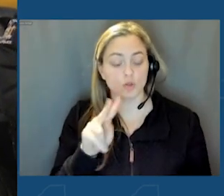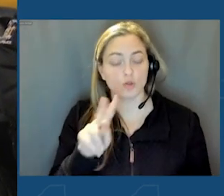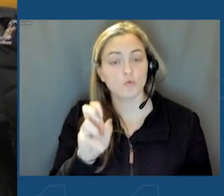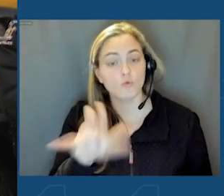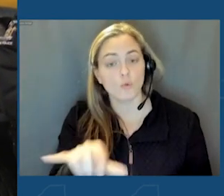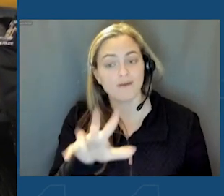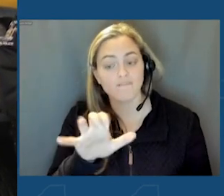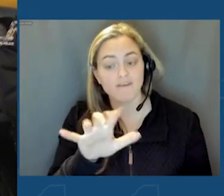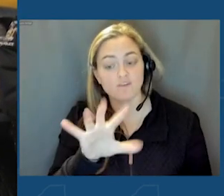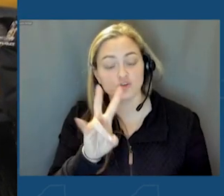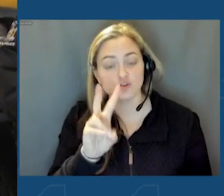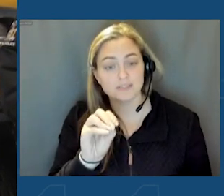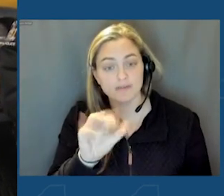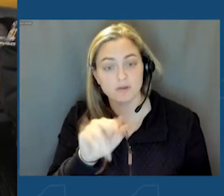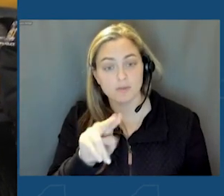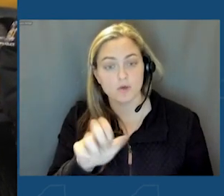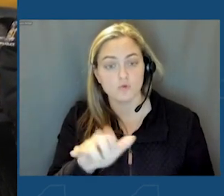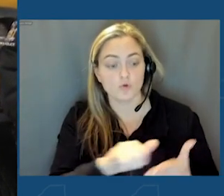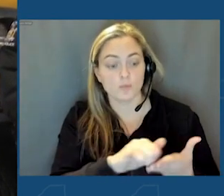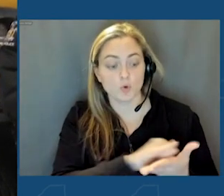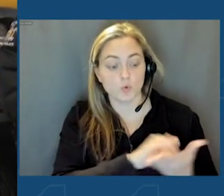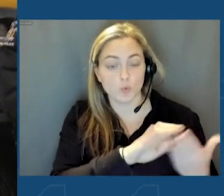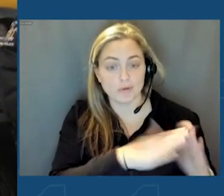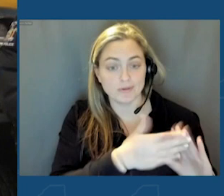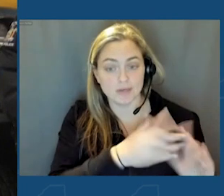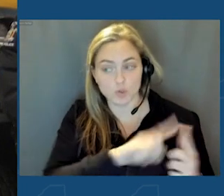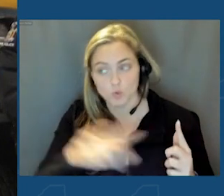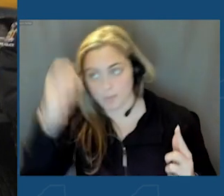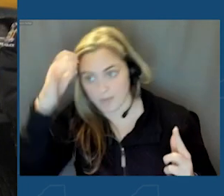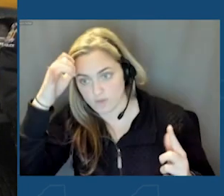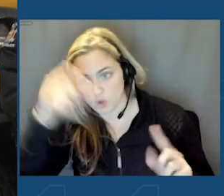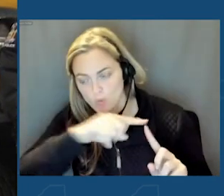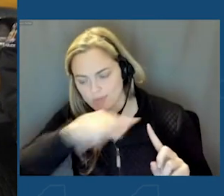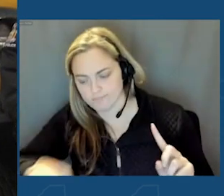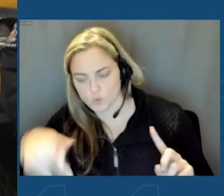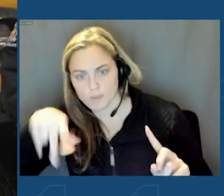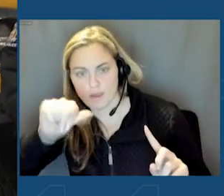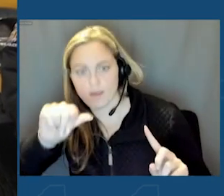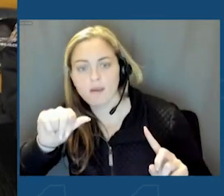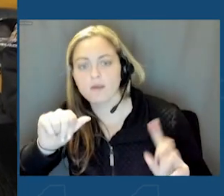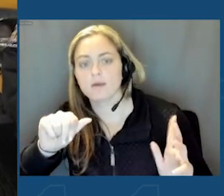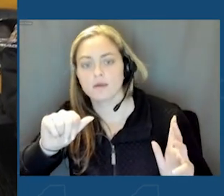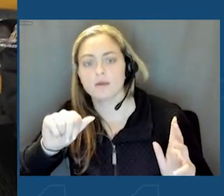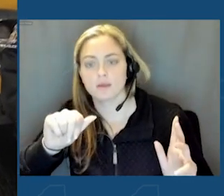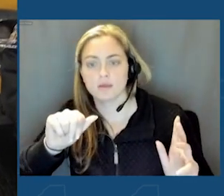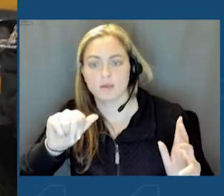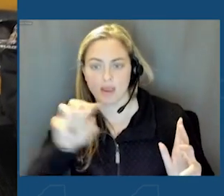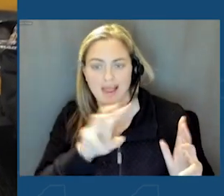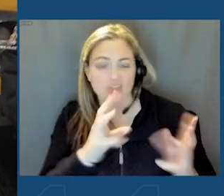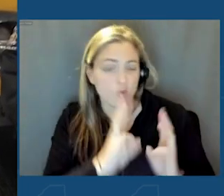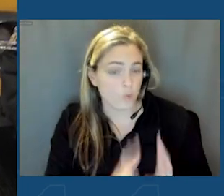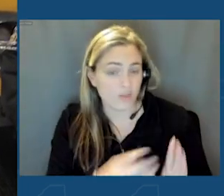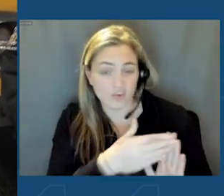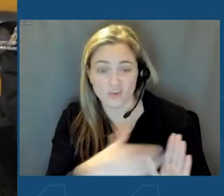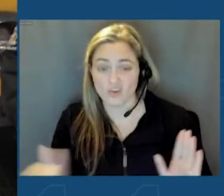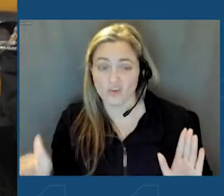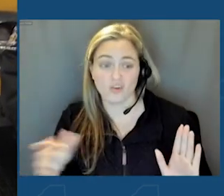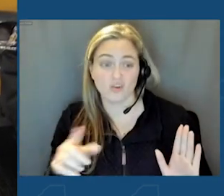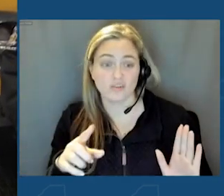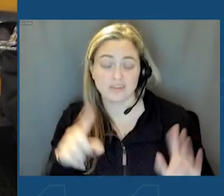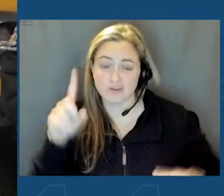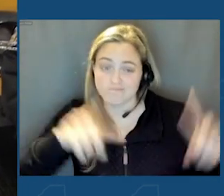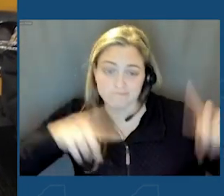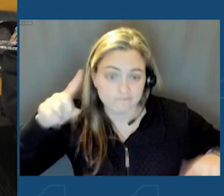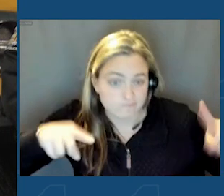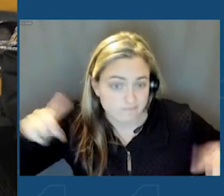570 miles from New York City uh to Buffalo and then down to Pennsylvania line weather conditions across the Thruway are incredibly varied right